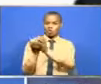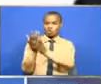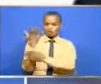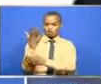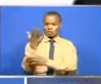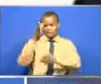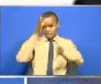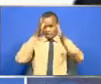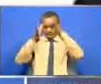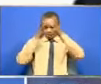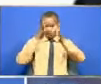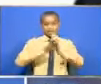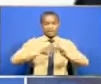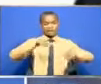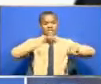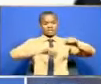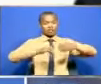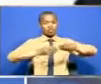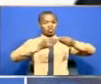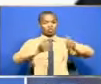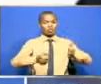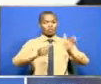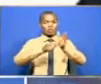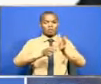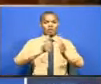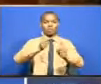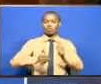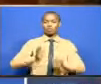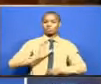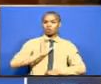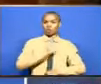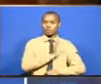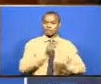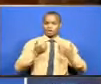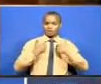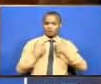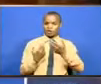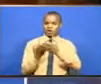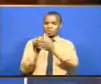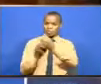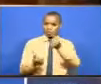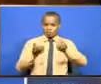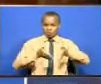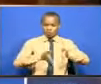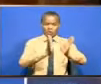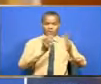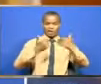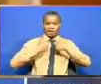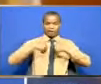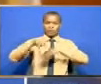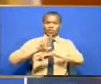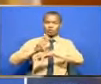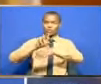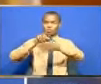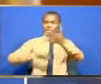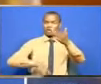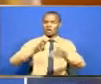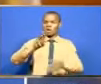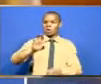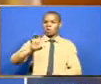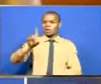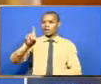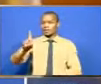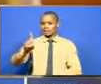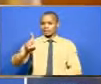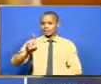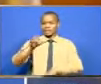innovation, which seeks to solve problems faced by communities, the two came up with ways of using Enrygo, a weed found in Baringo